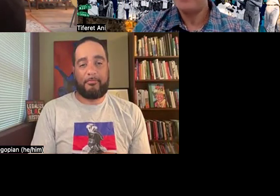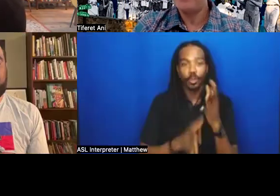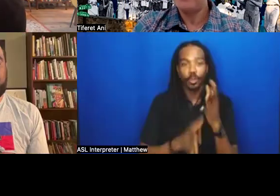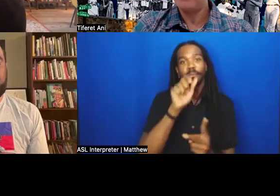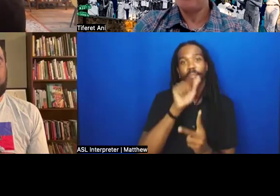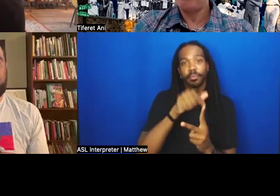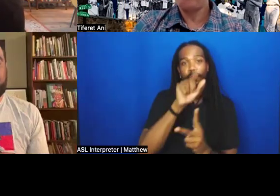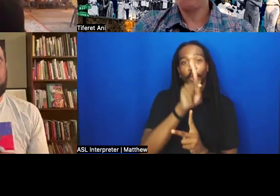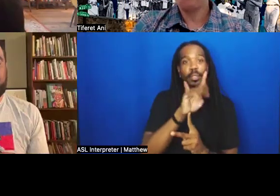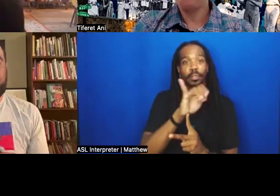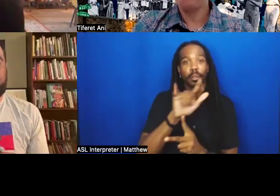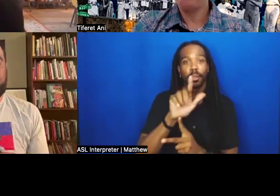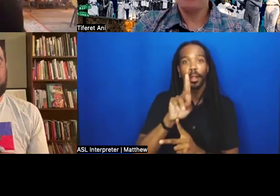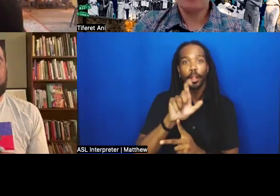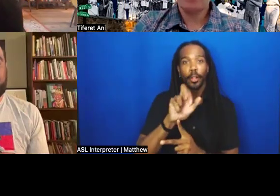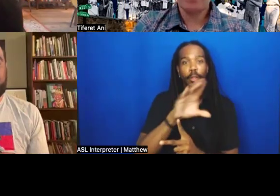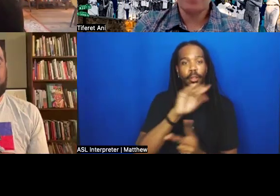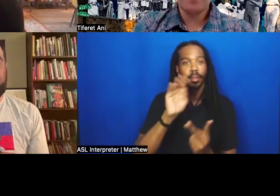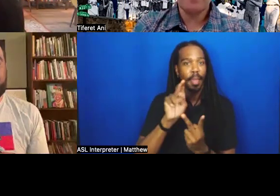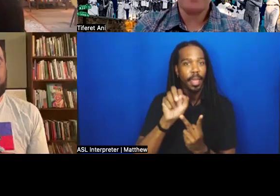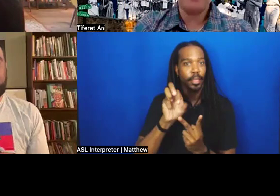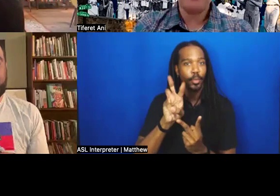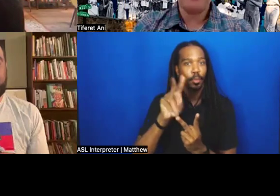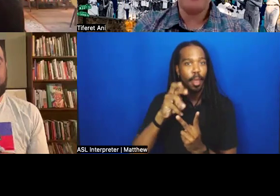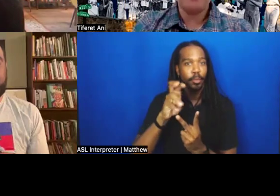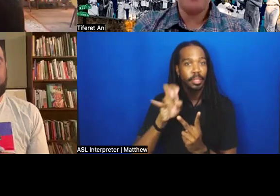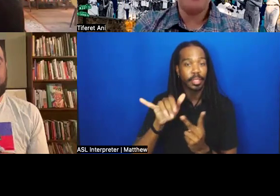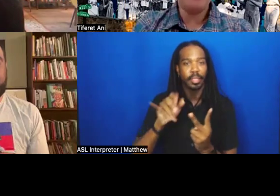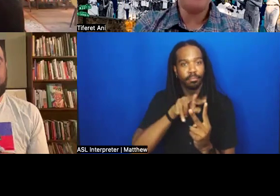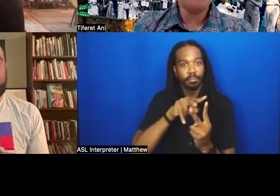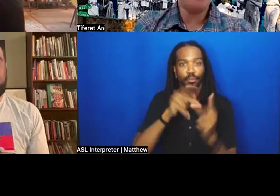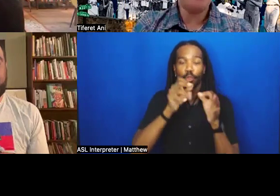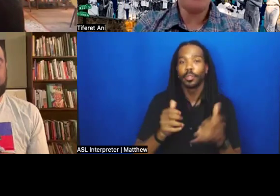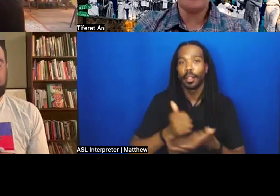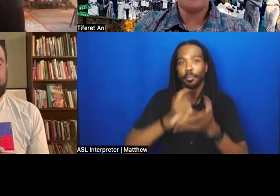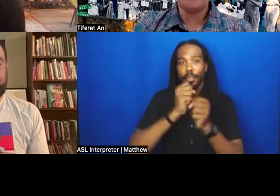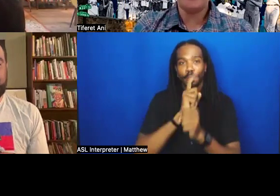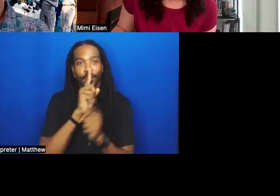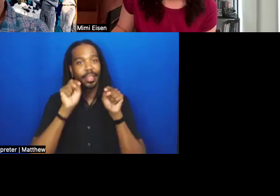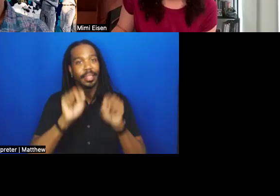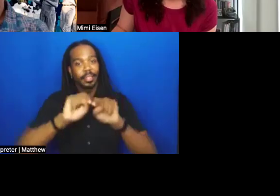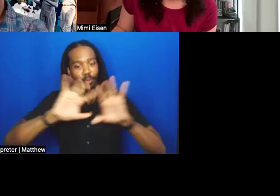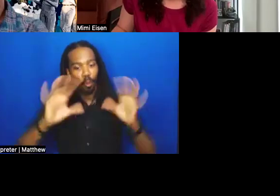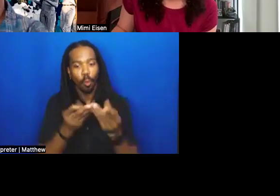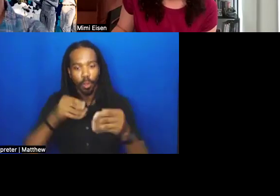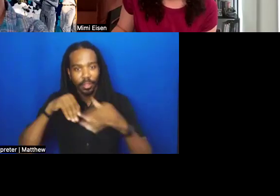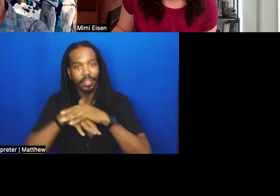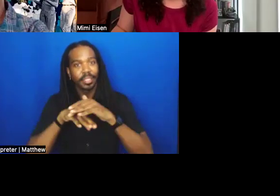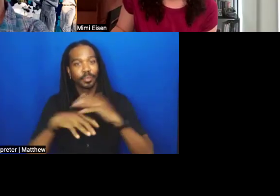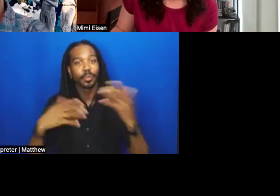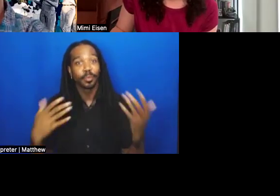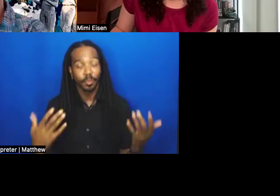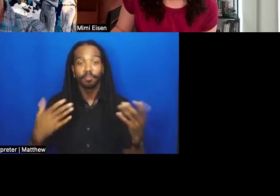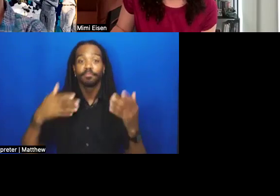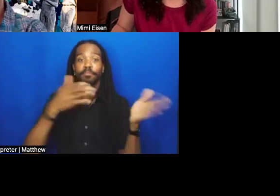and Matthew Pouncey, who are helping make this accessible for all. So Jesse, I'm going